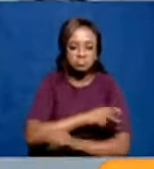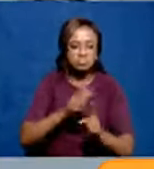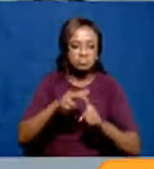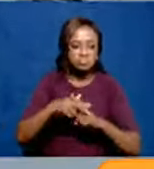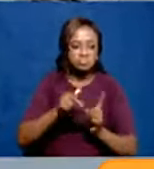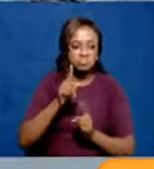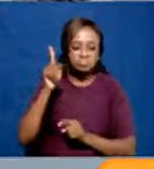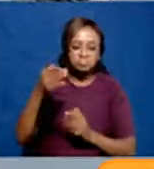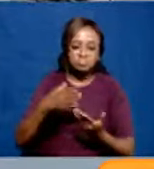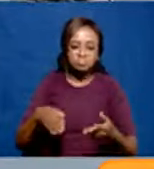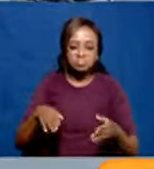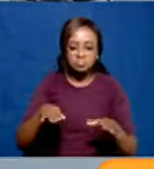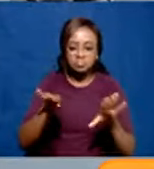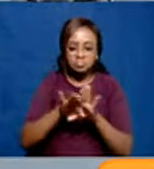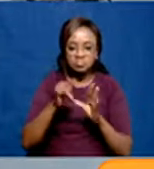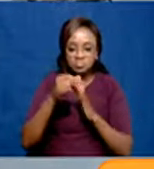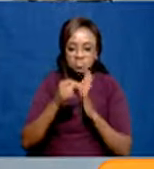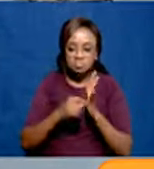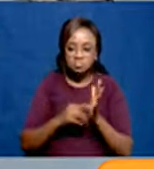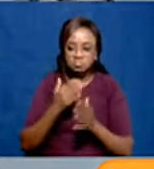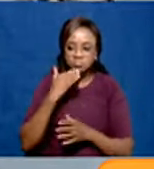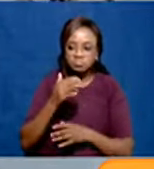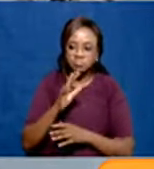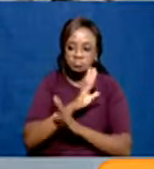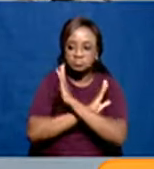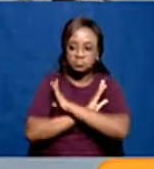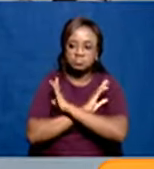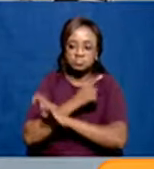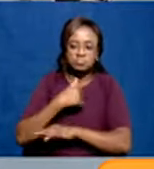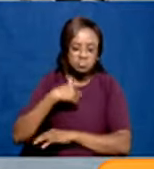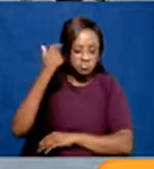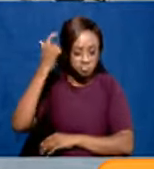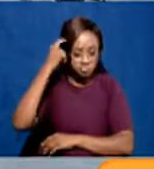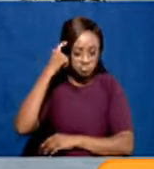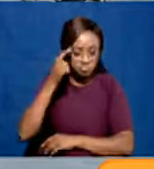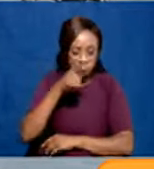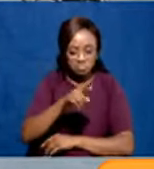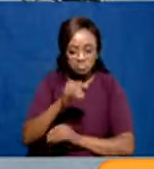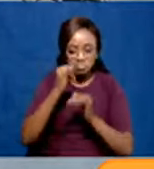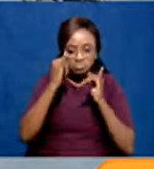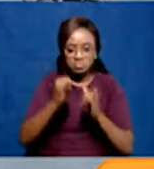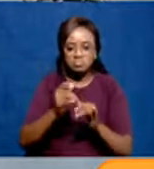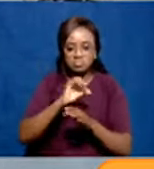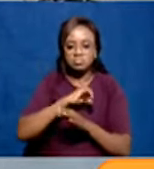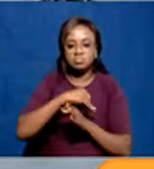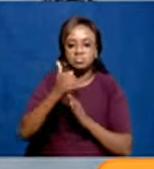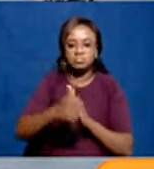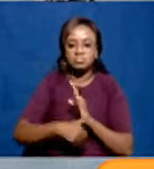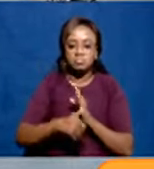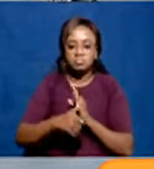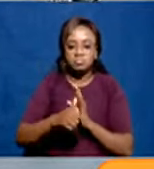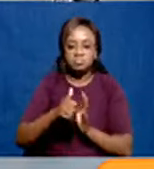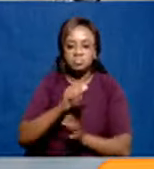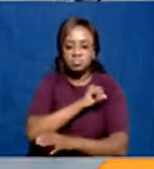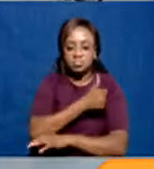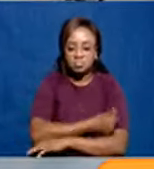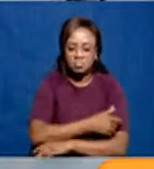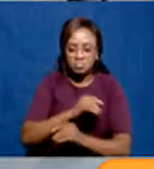closing remarks. 1 minute. Thanks, Trevor. I think with the coming in of the new authority, Article